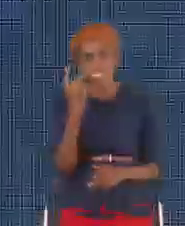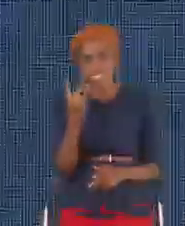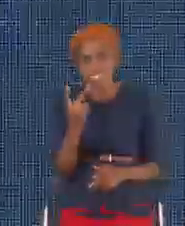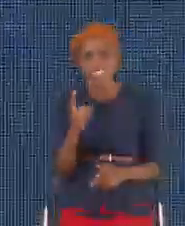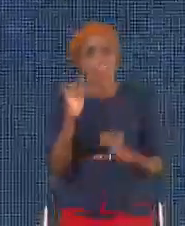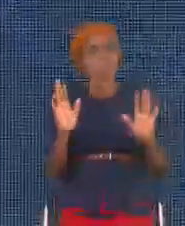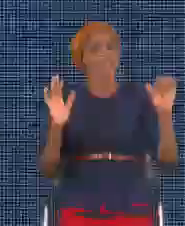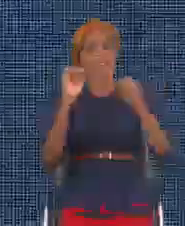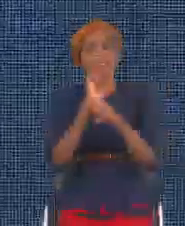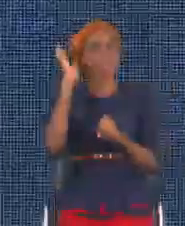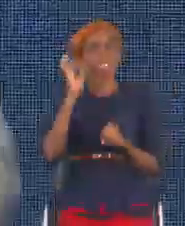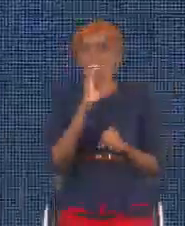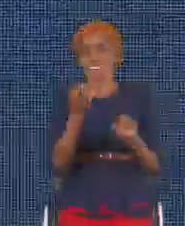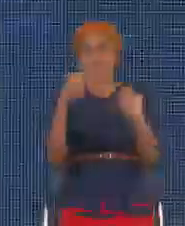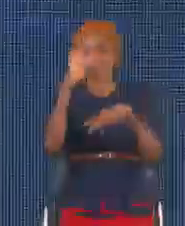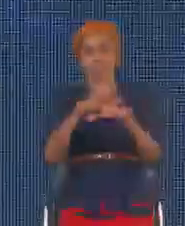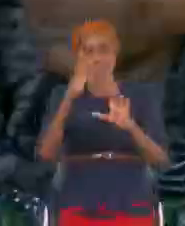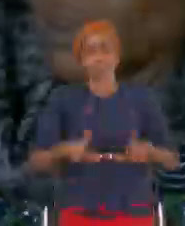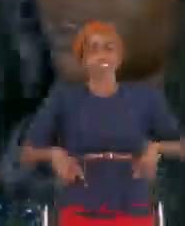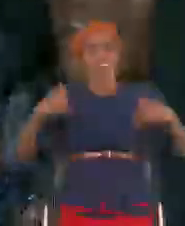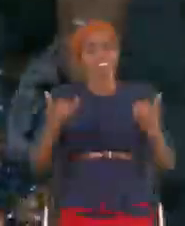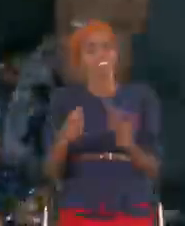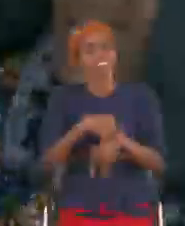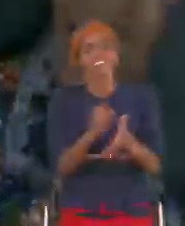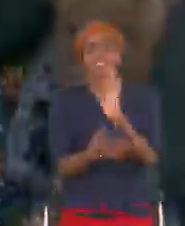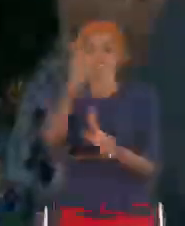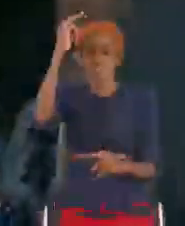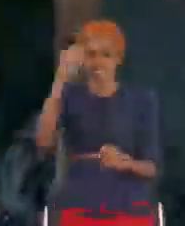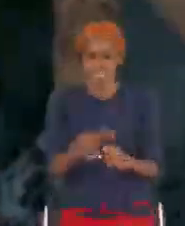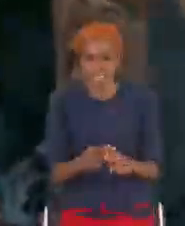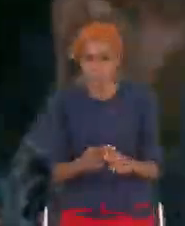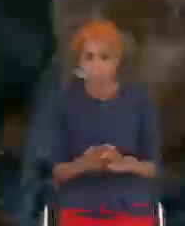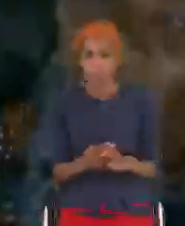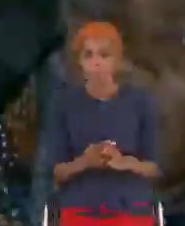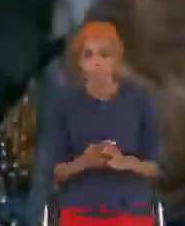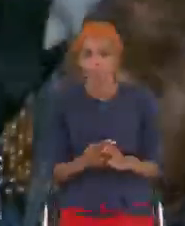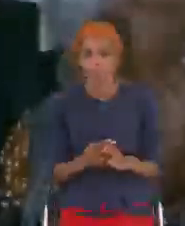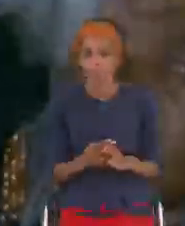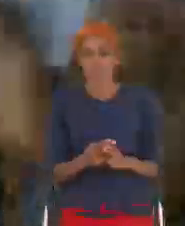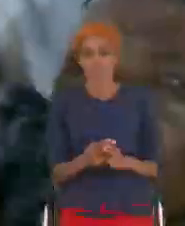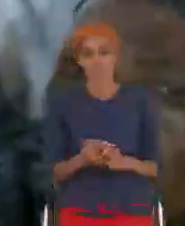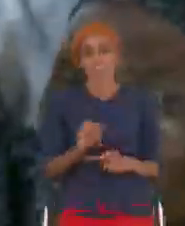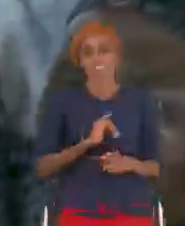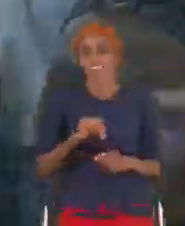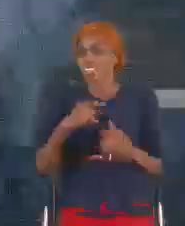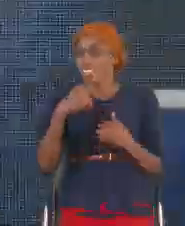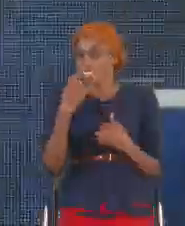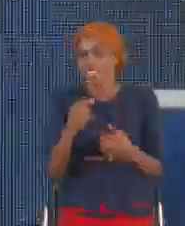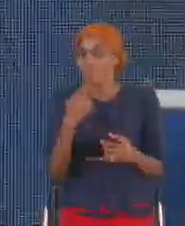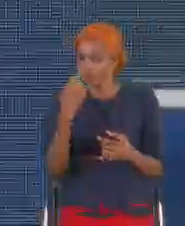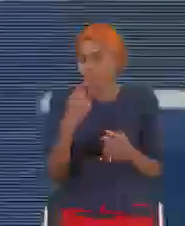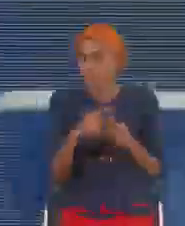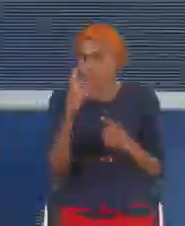come upon your life today in Jesus' name. As I said, I'm talking to